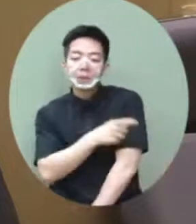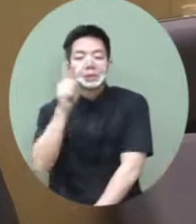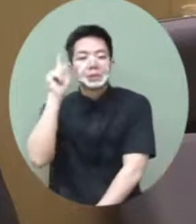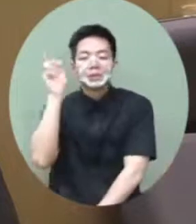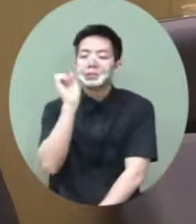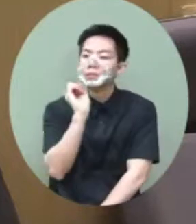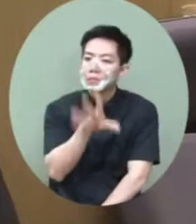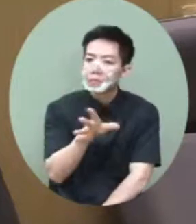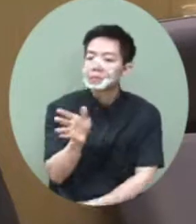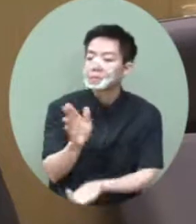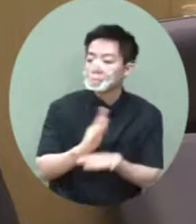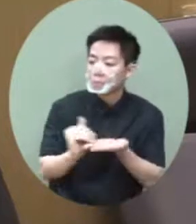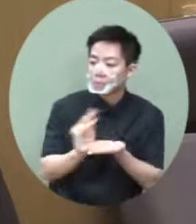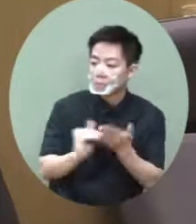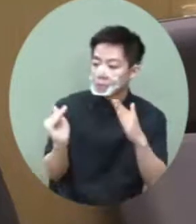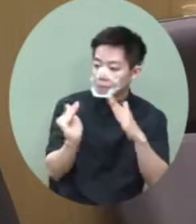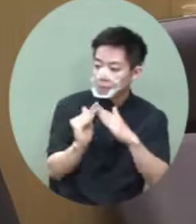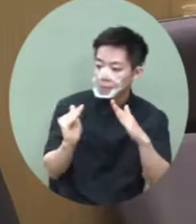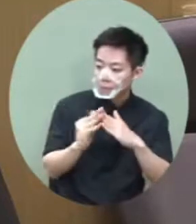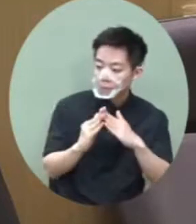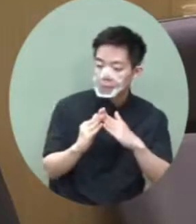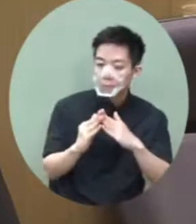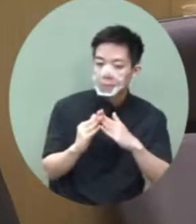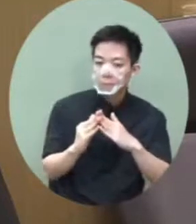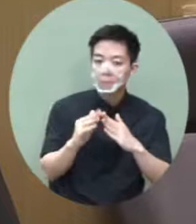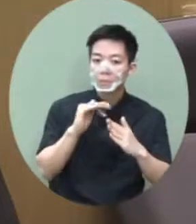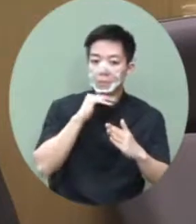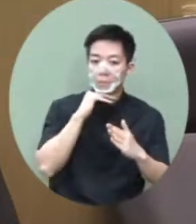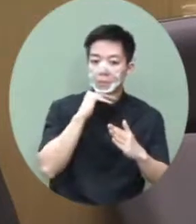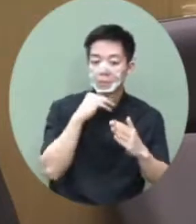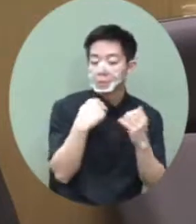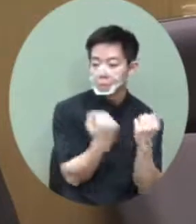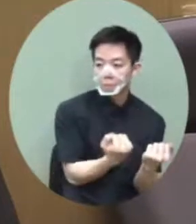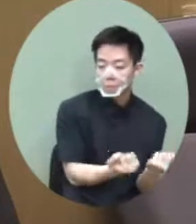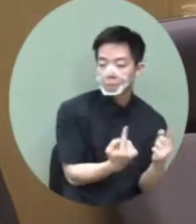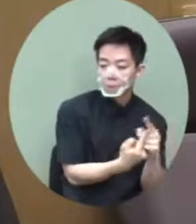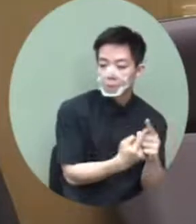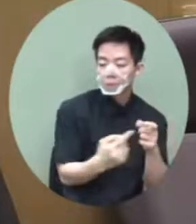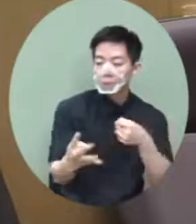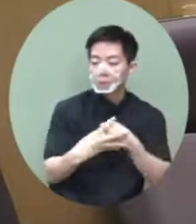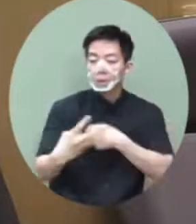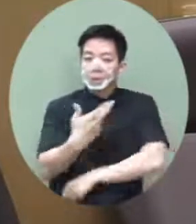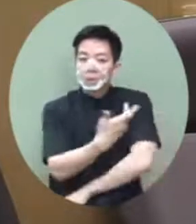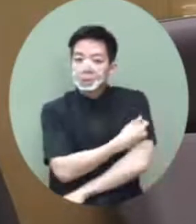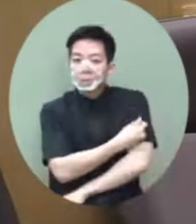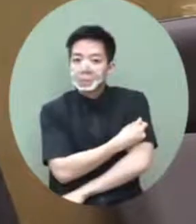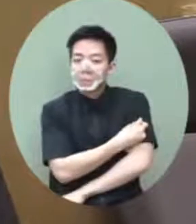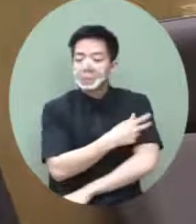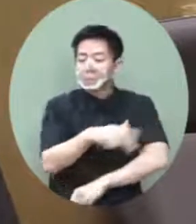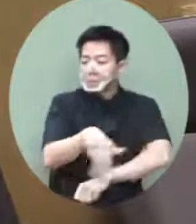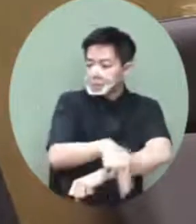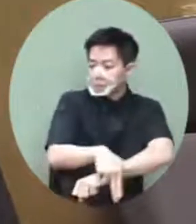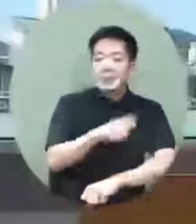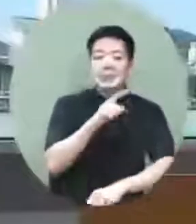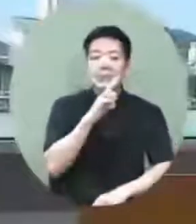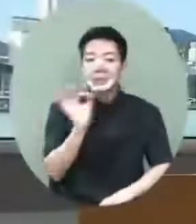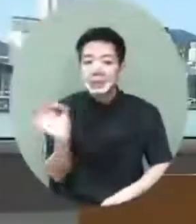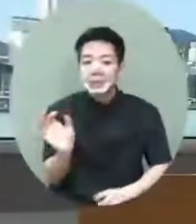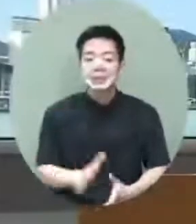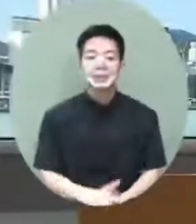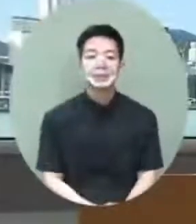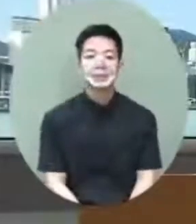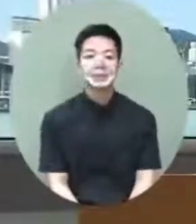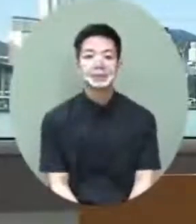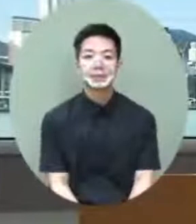immunocompromised, they could receive the fourth jab 3 months after the third jab. Are there any plans